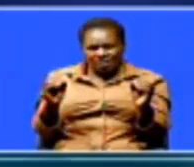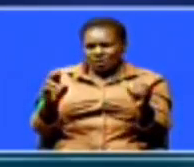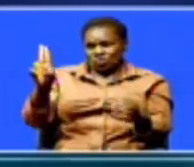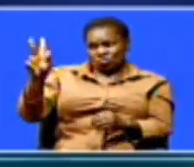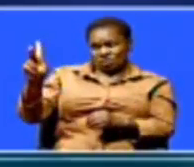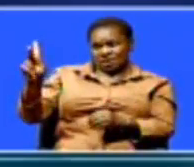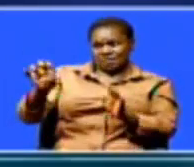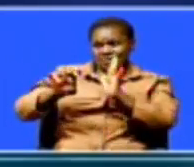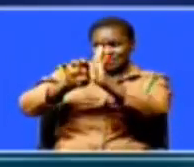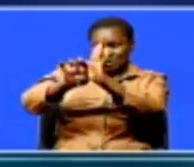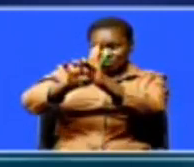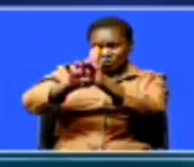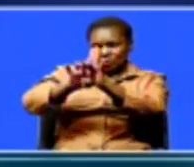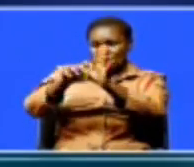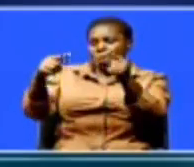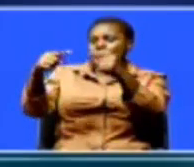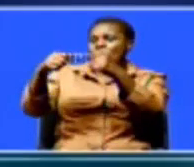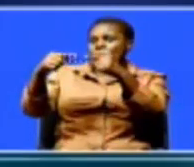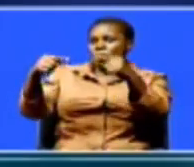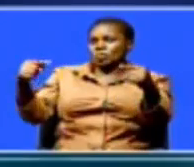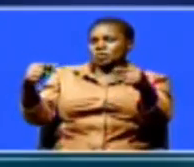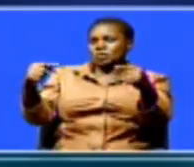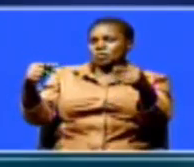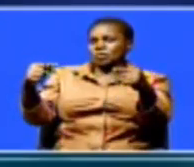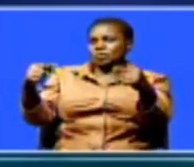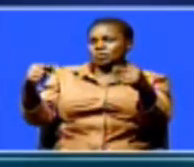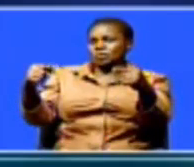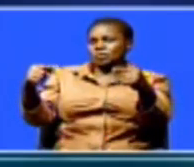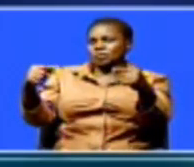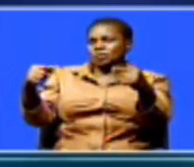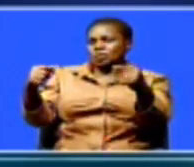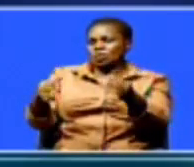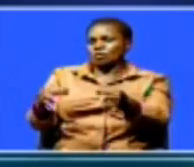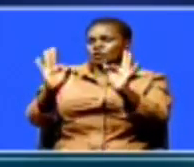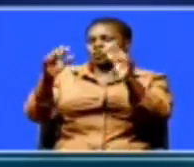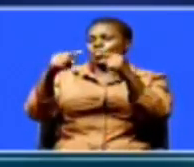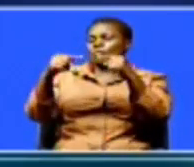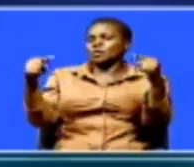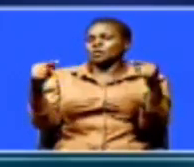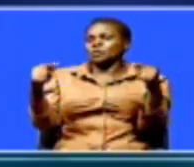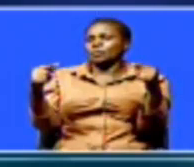UK, the opposition is called Her Royal Majesty's Official Opposition.